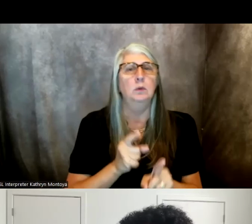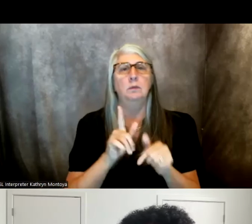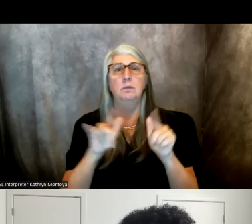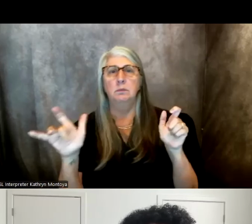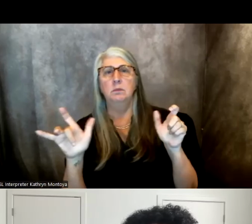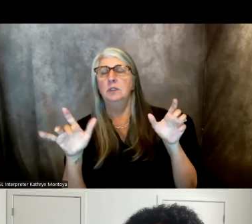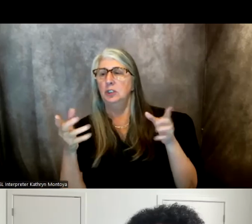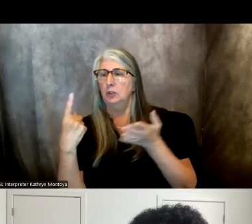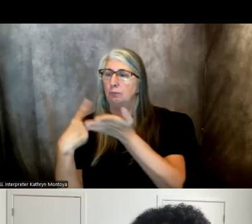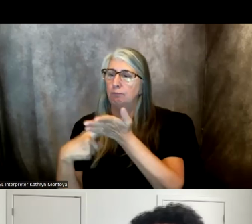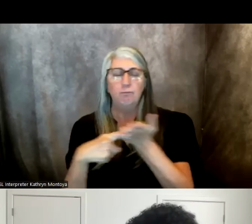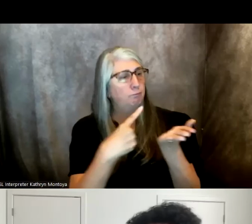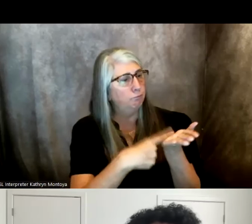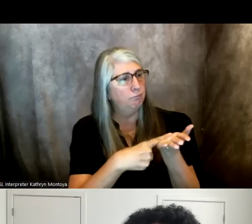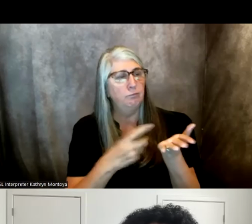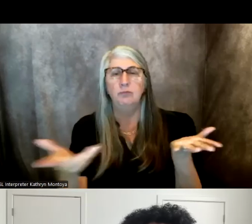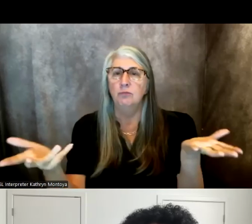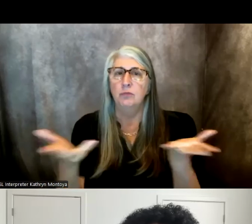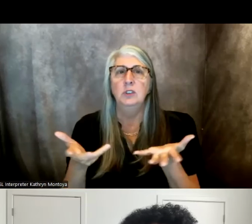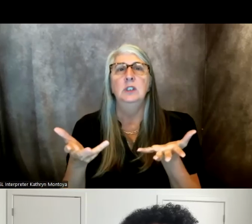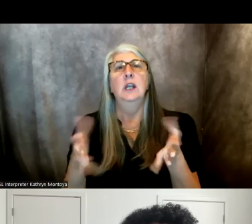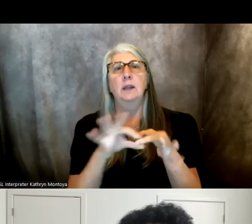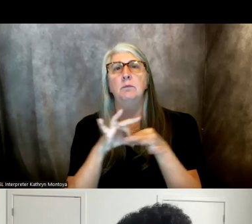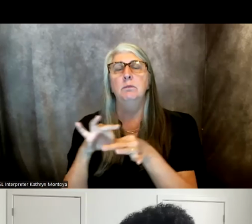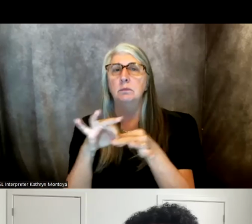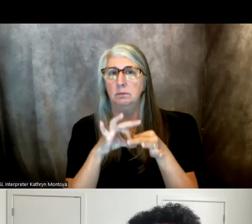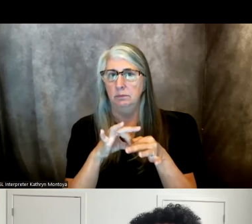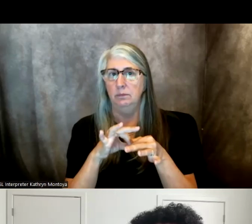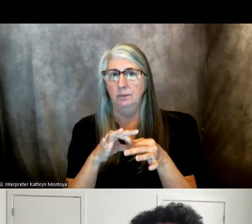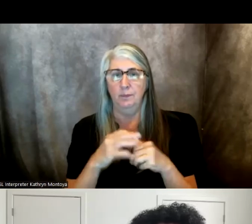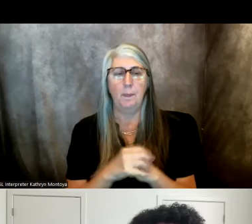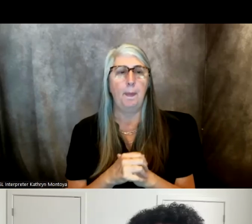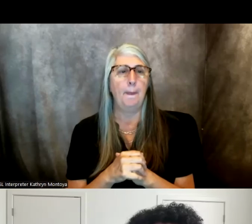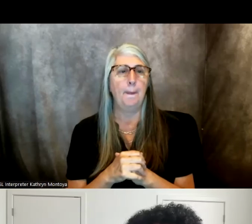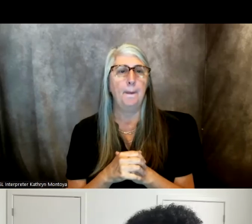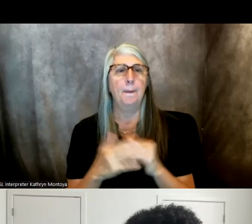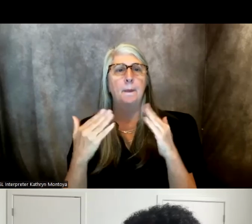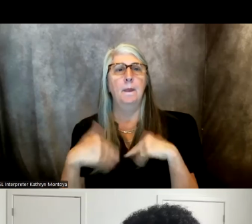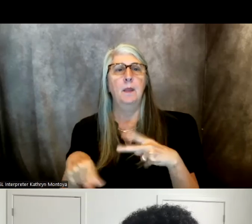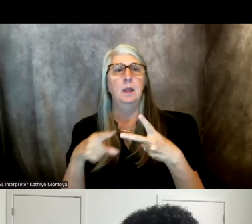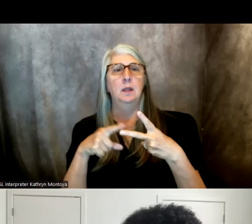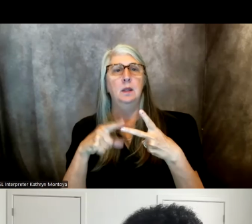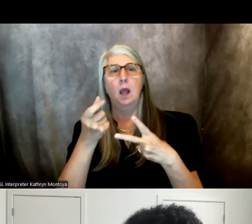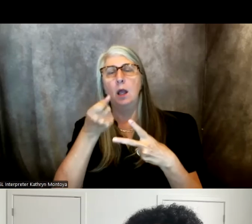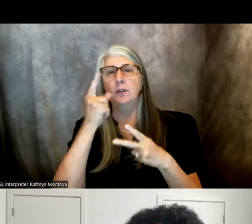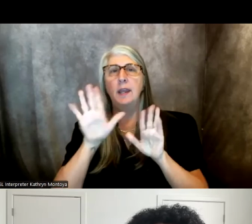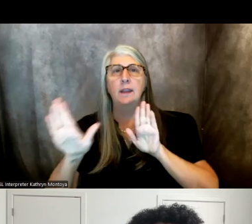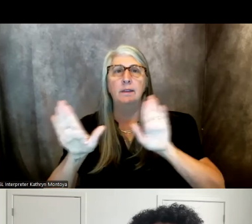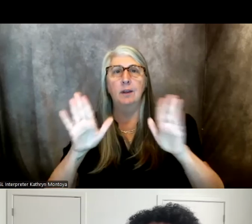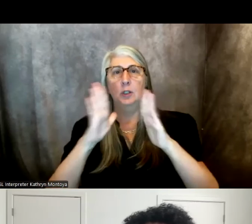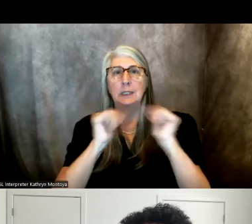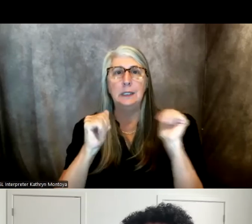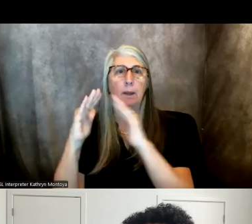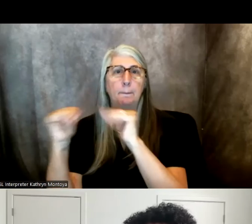alignment within this group on their current state and where they want to be at by the end of the pilot. Number two, understanding each other's systems. So really